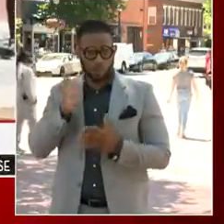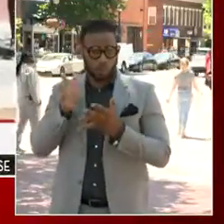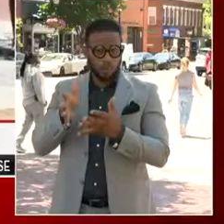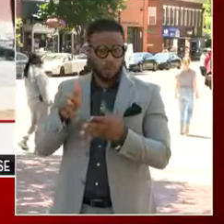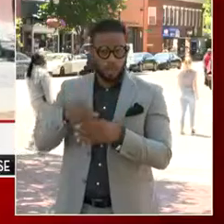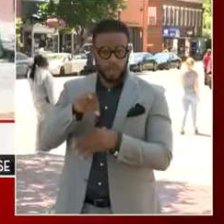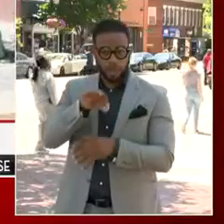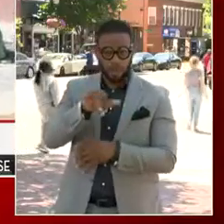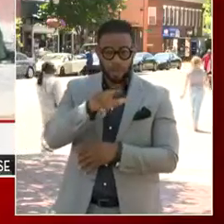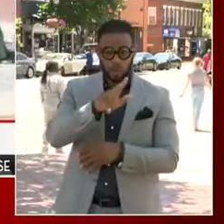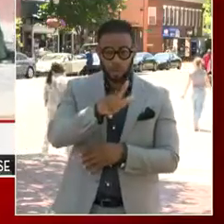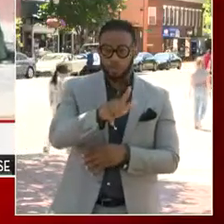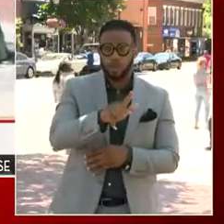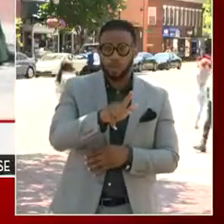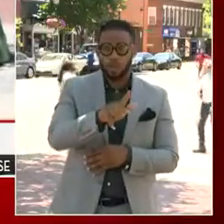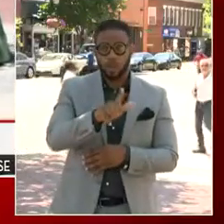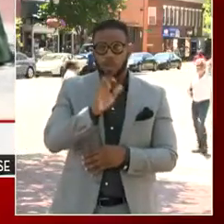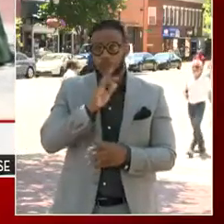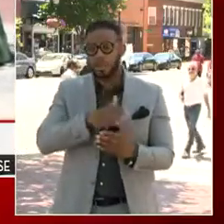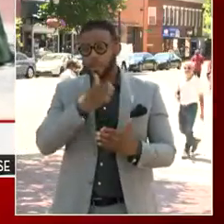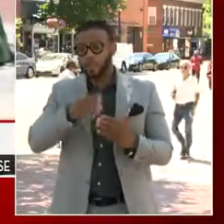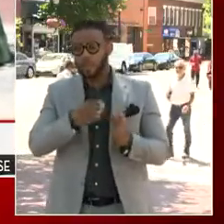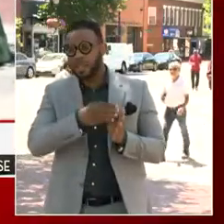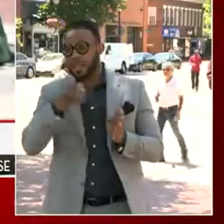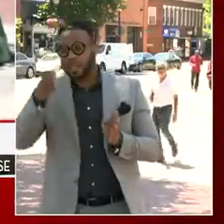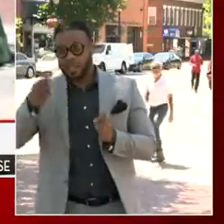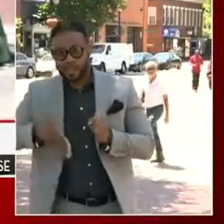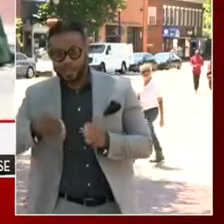remainder in FY23, so it should be completed at the